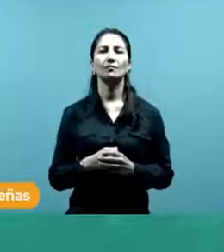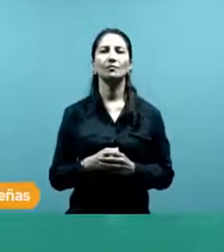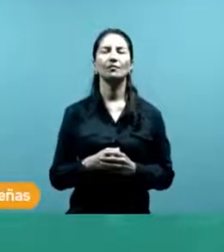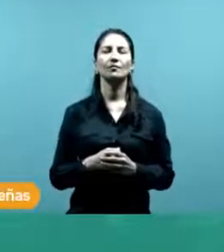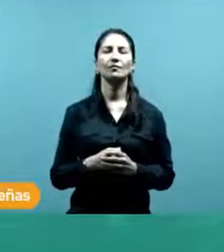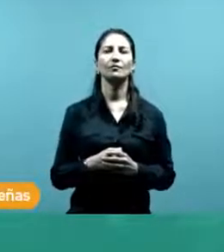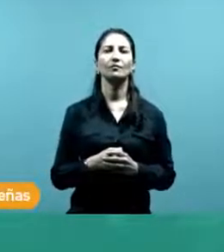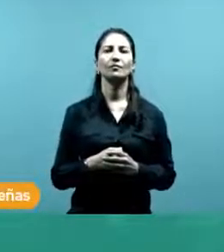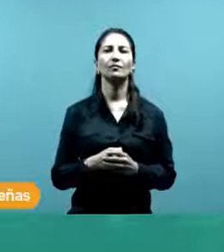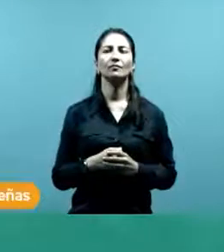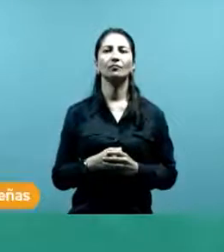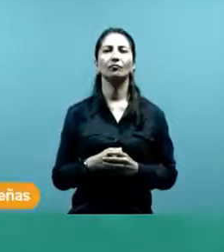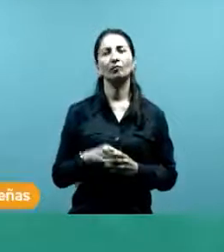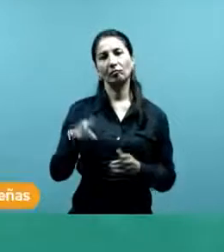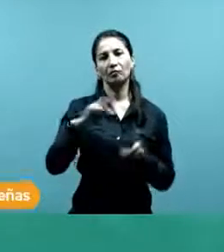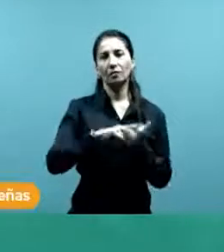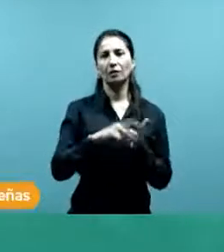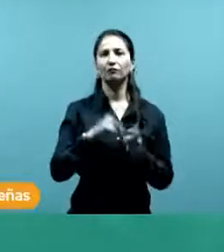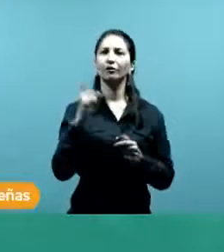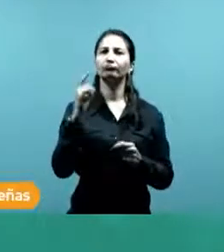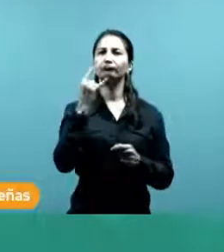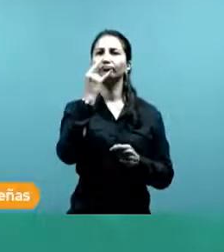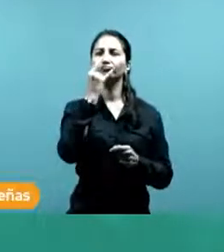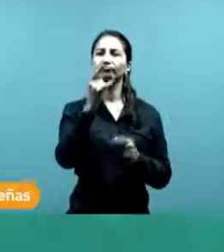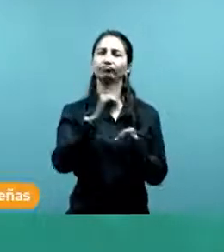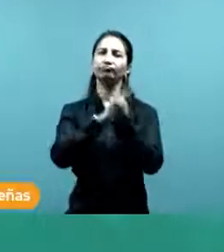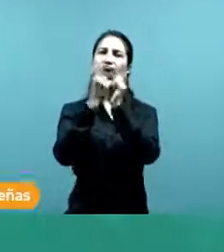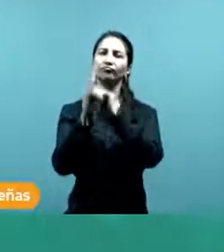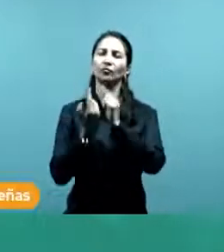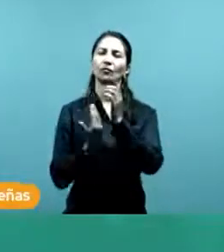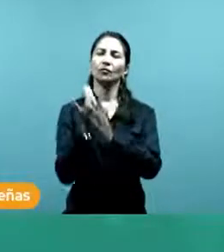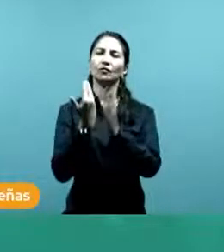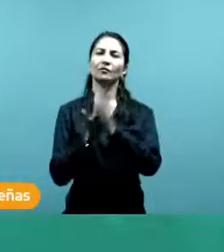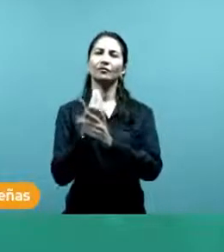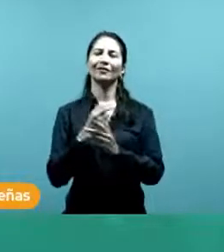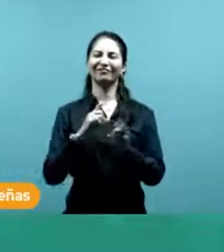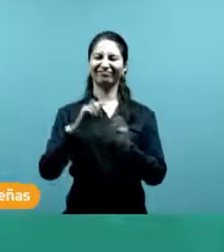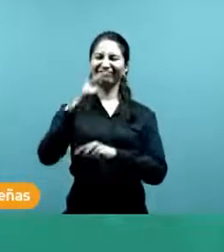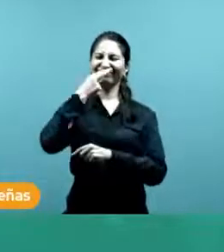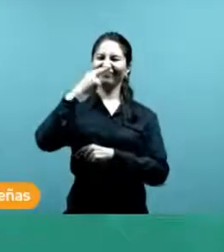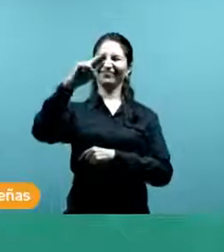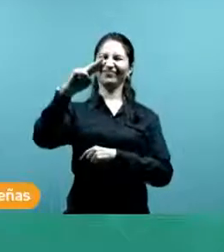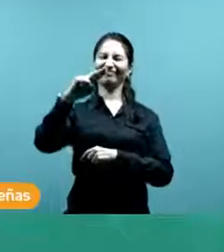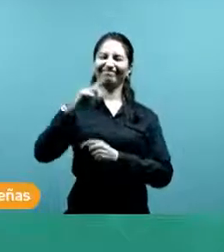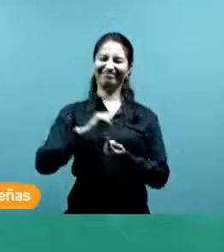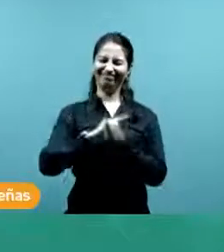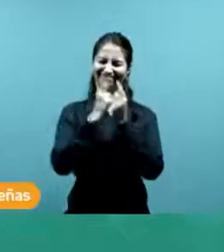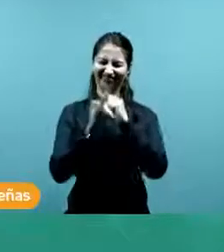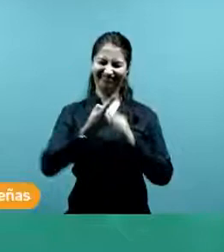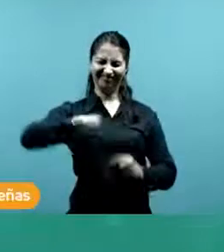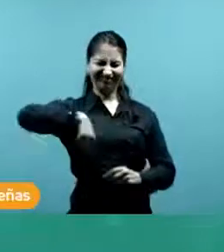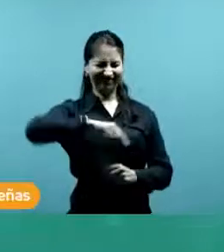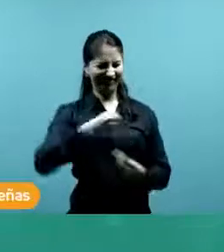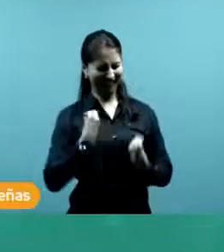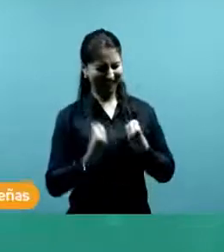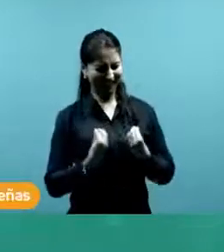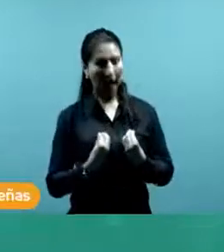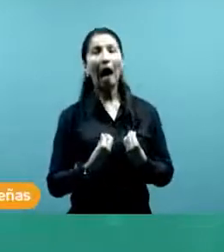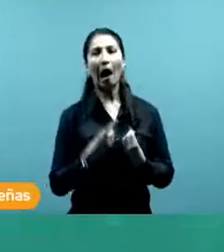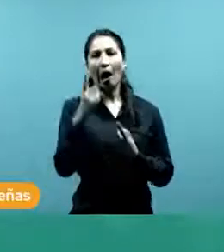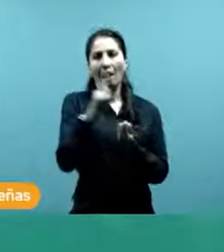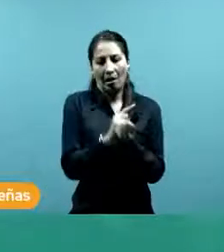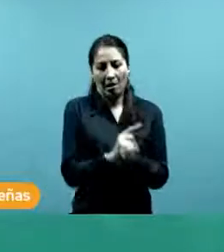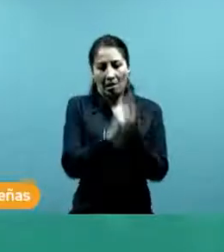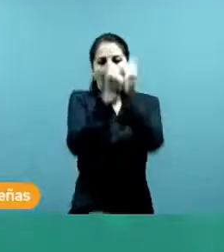moving. Because just a few days later, after this picture went viral, other groups of people